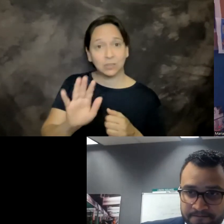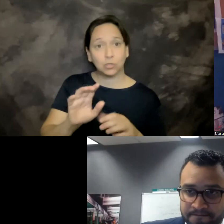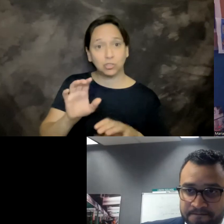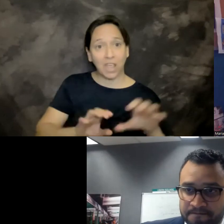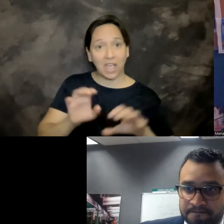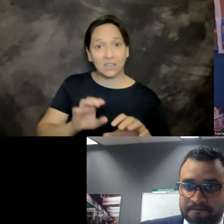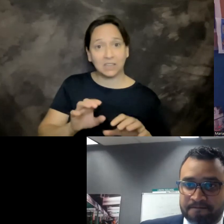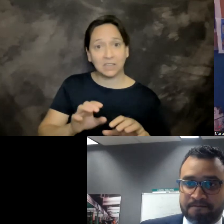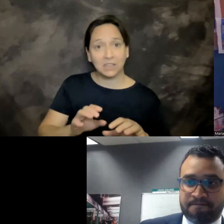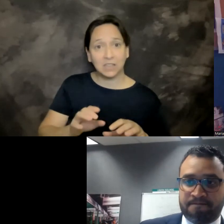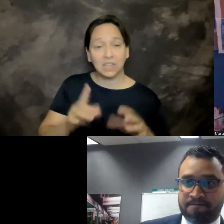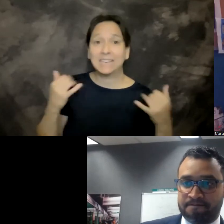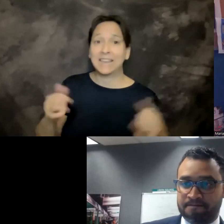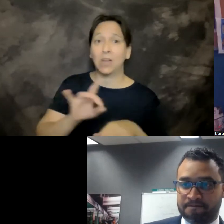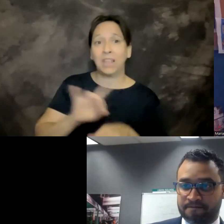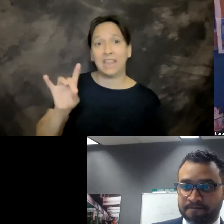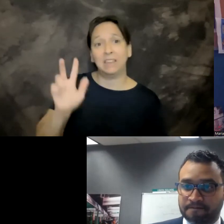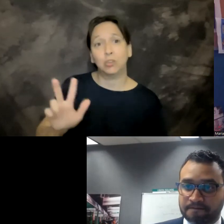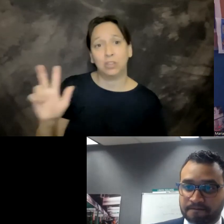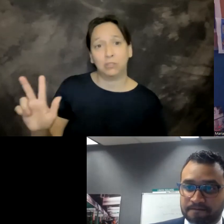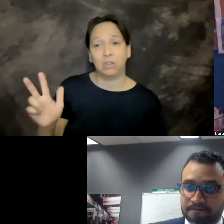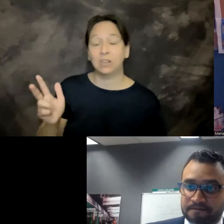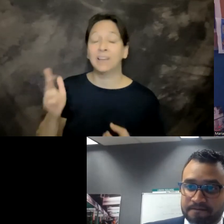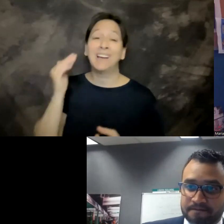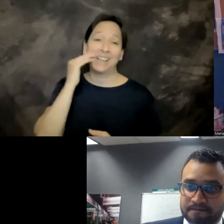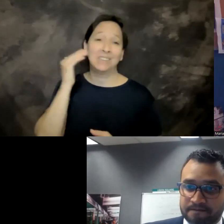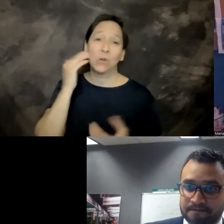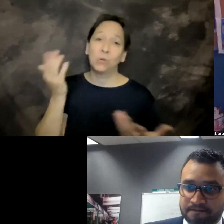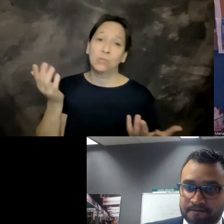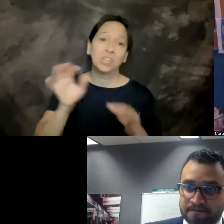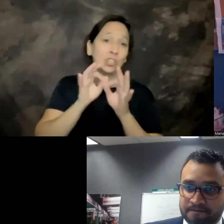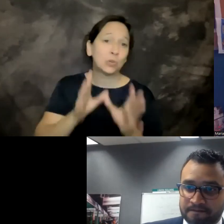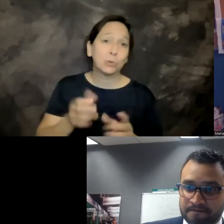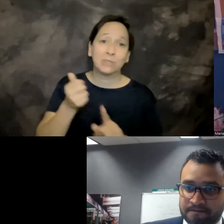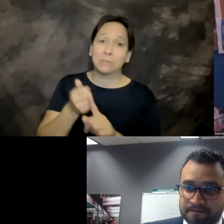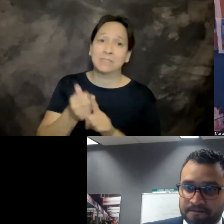It's 8:33 and I want to make sure that the interpreters also get to have dinner.